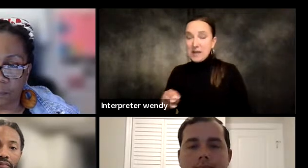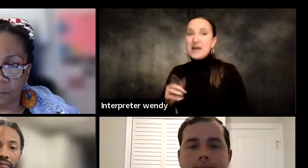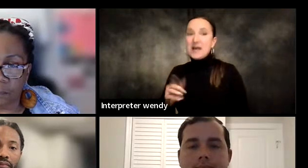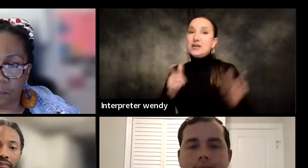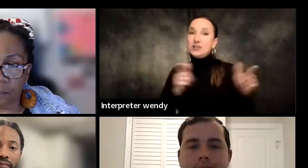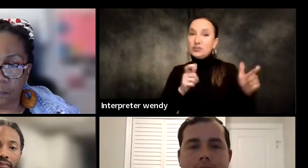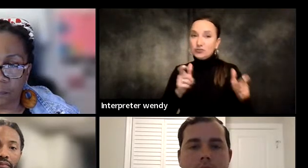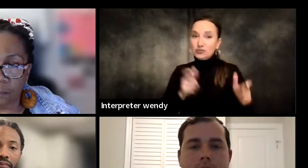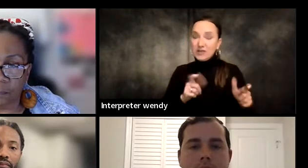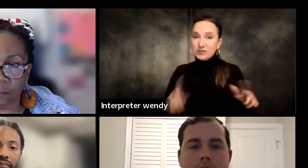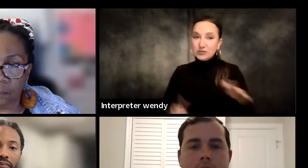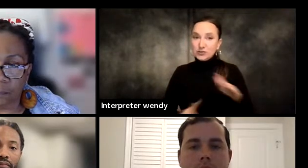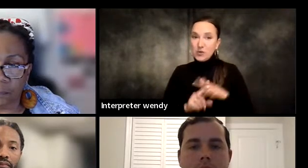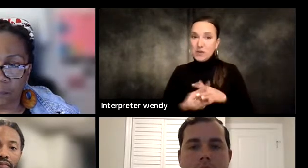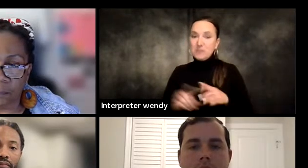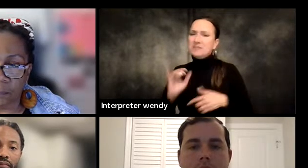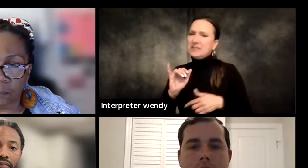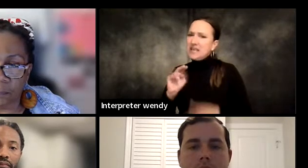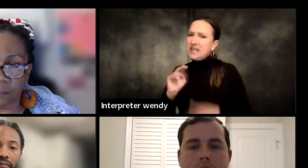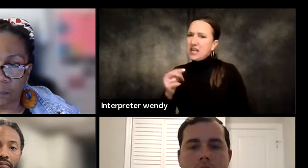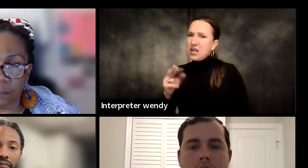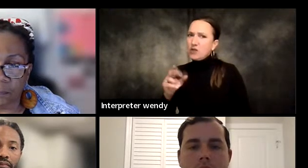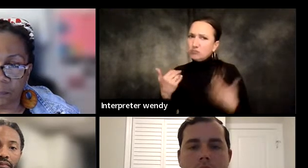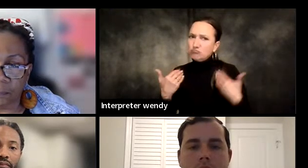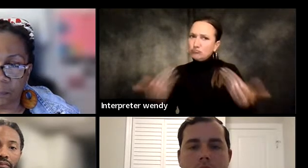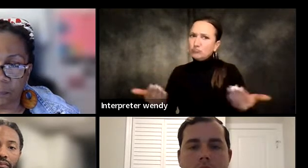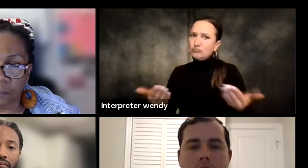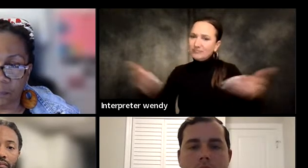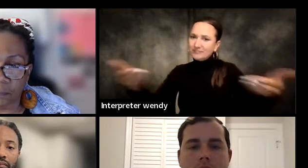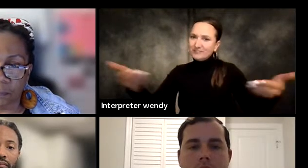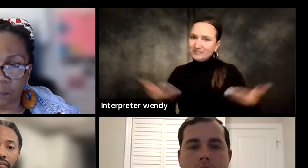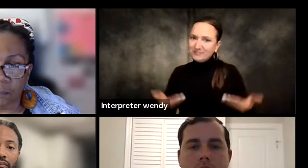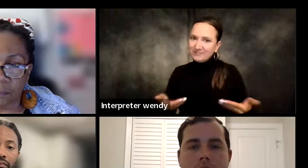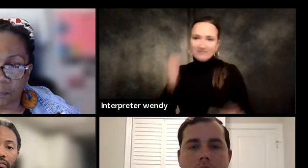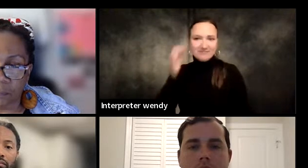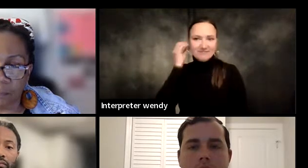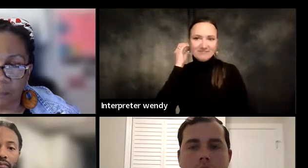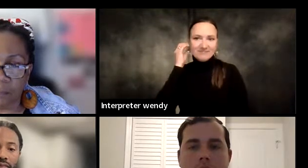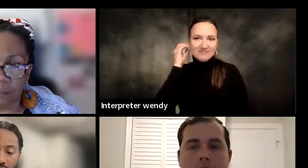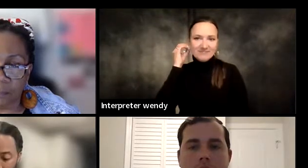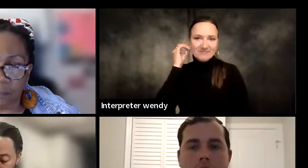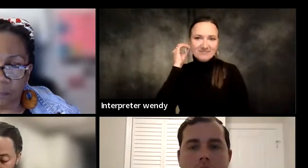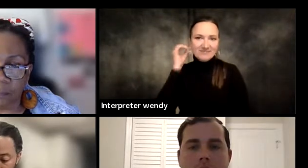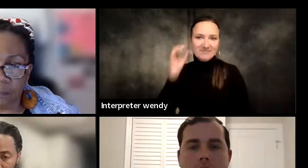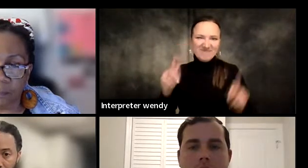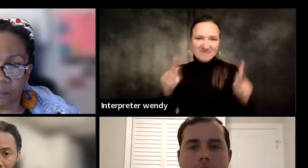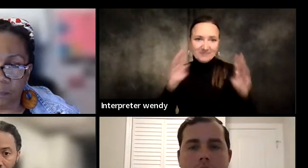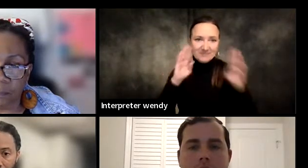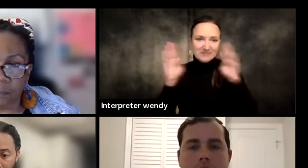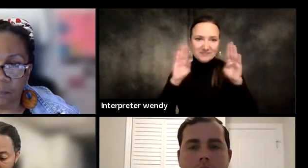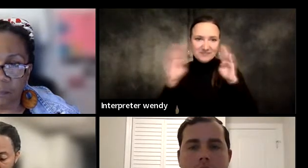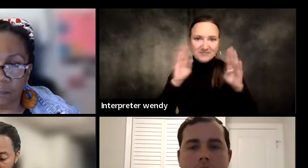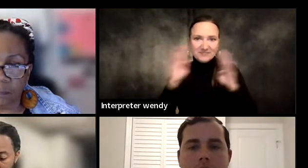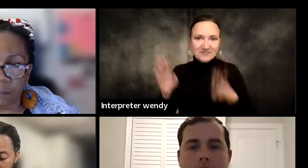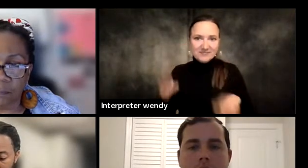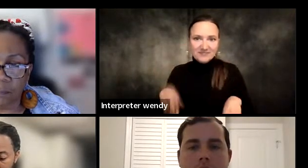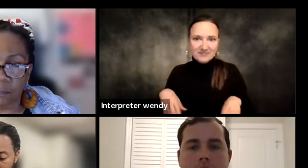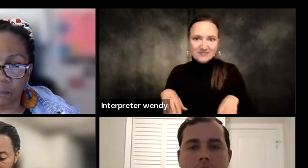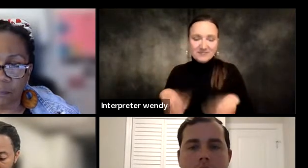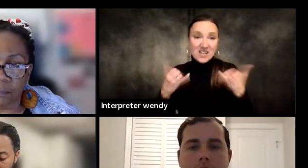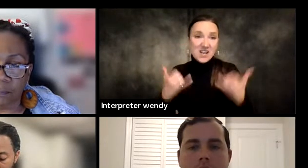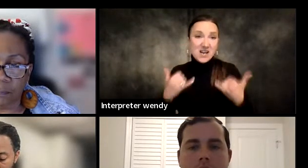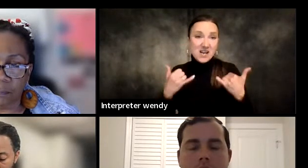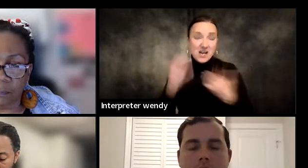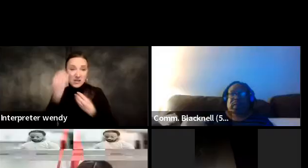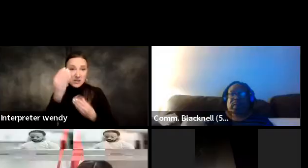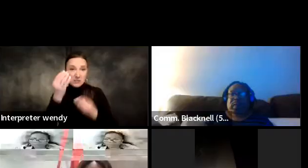tonight. Mr. Ingram, you can go ahead and speak and introduce them if you like. Okay, how you doing? I don't have no really update, but I would